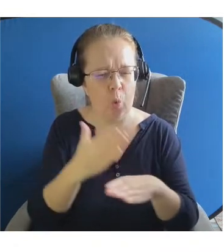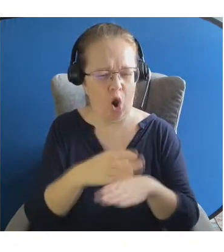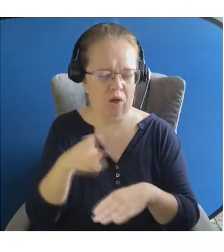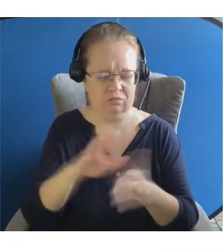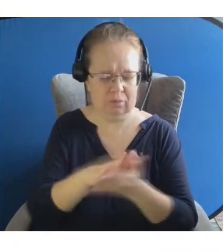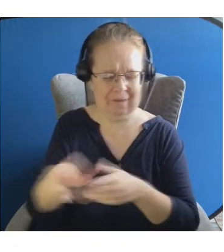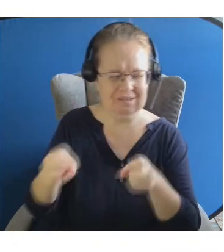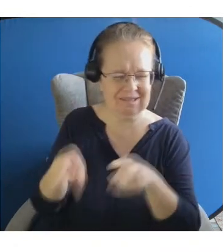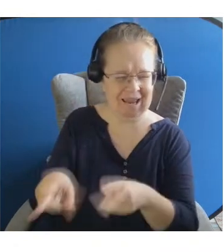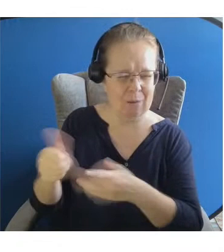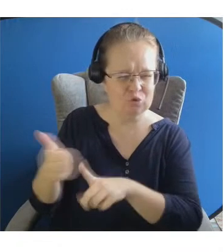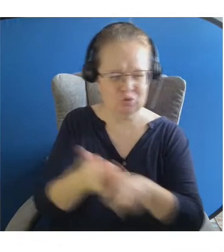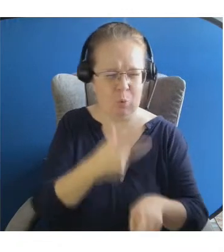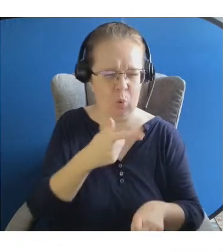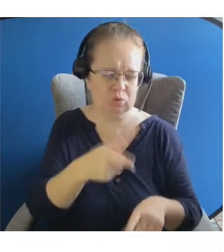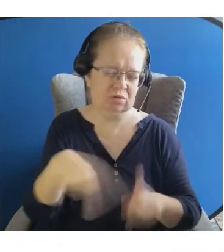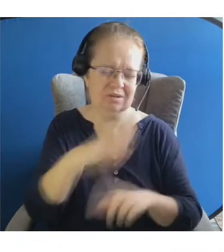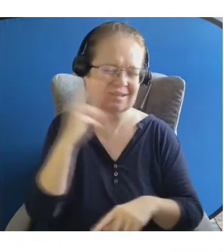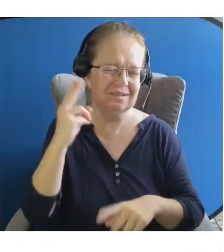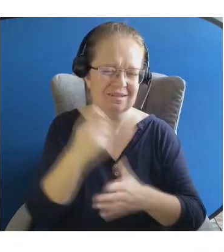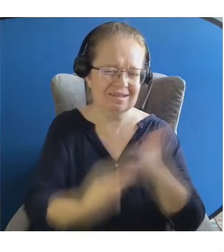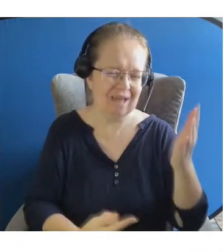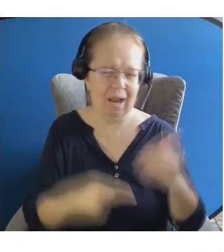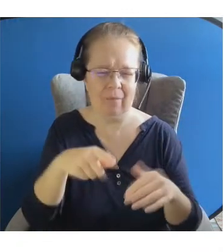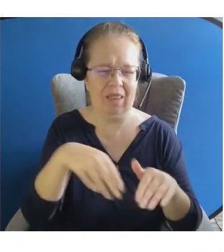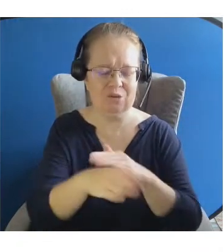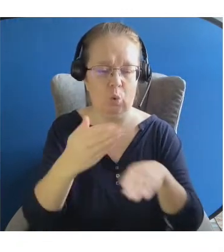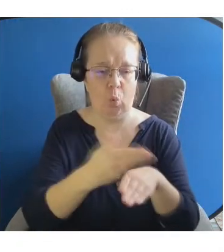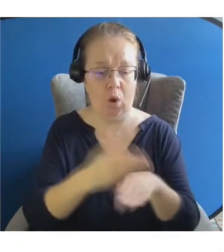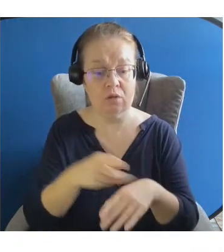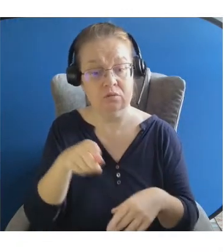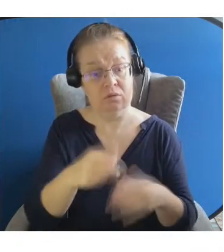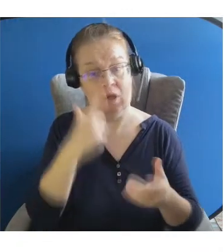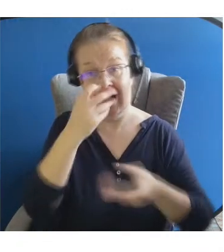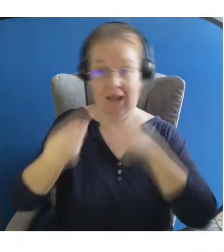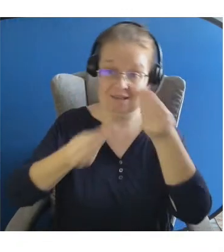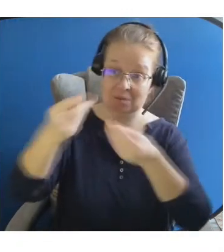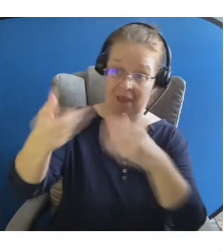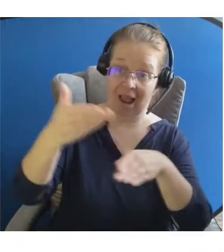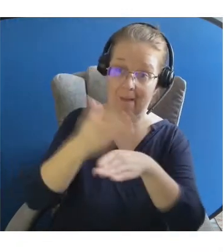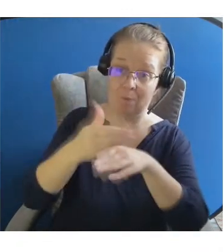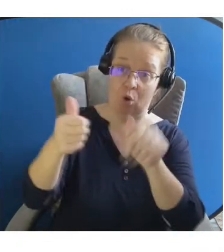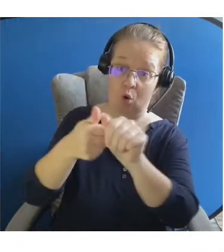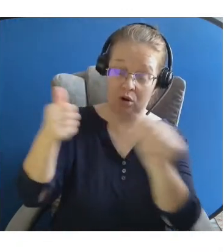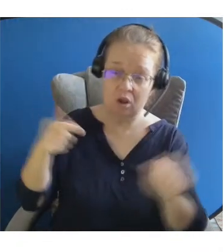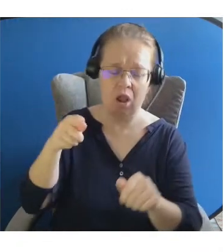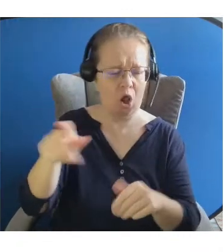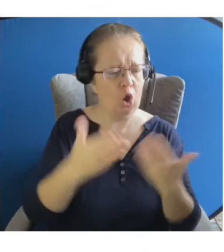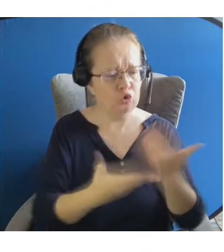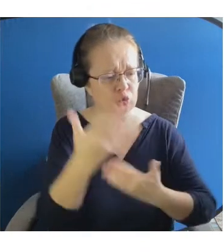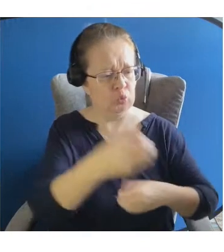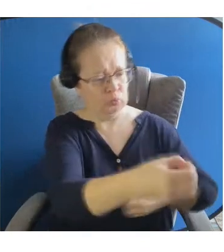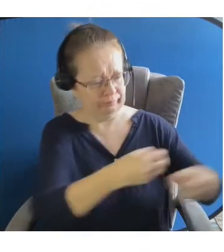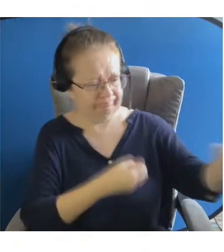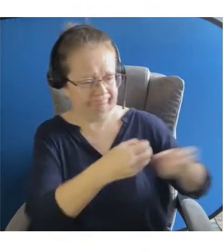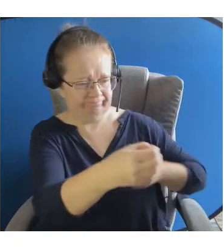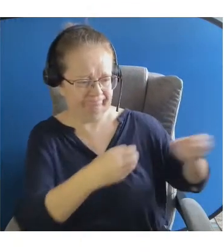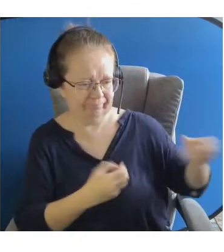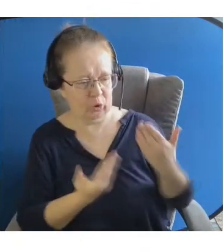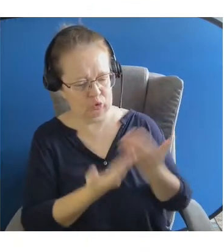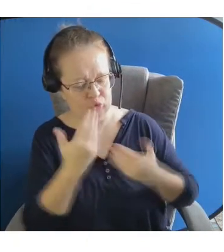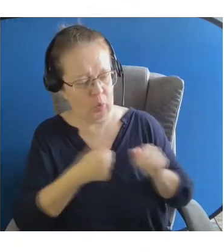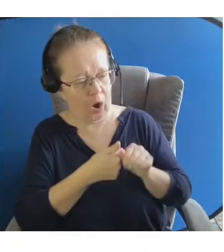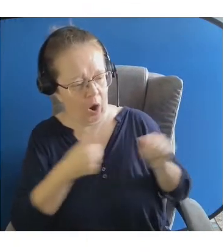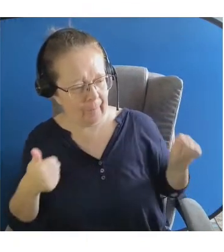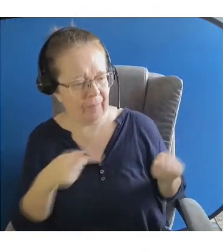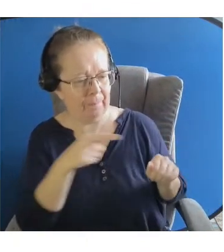new passport will help people explain their needs to new employers when they are first onboarding into the workplace, as well as helping them to